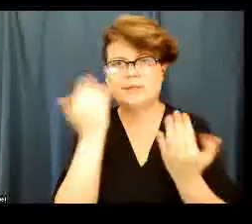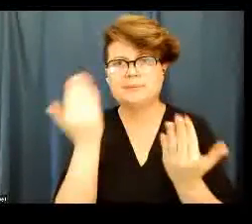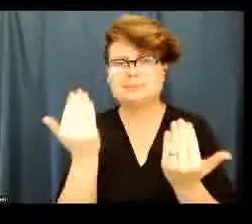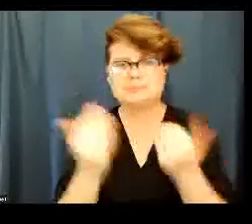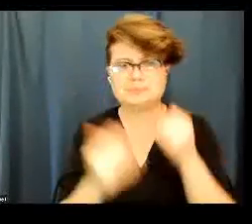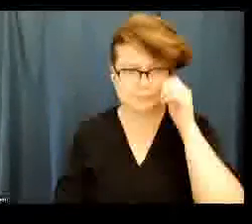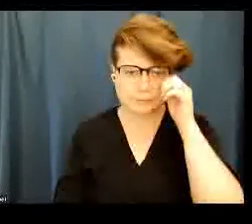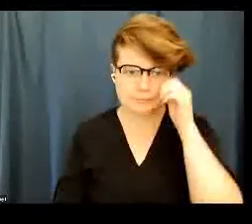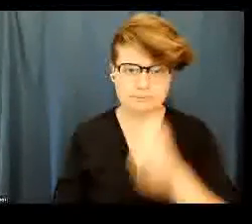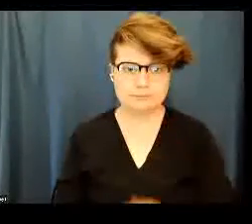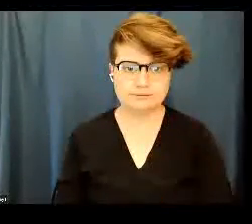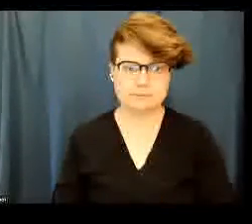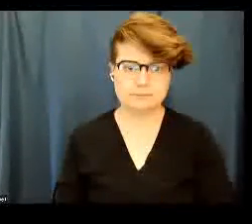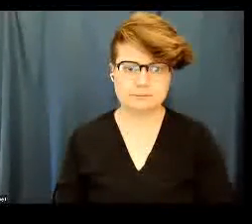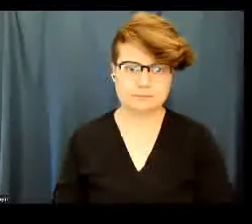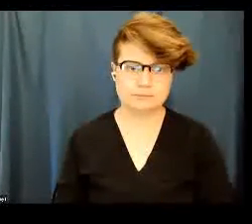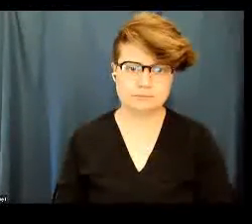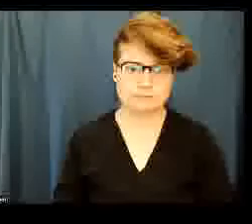Yeah.